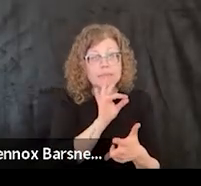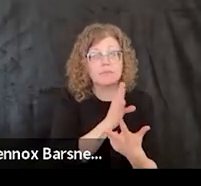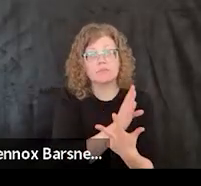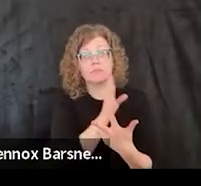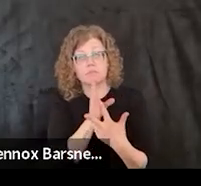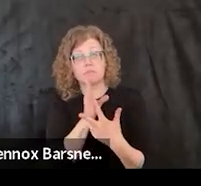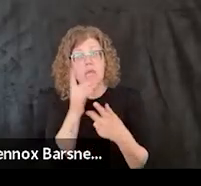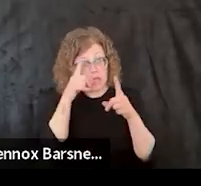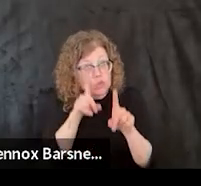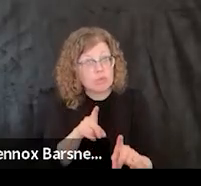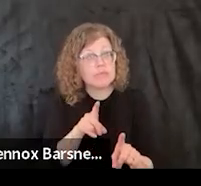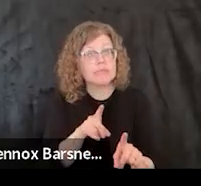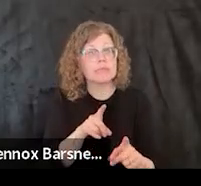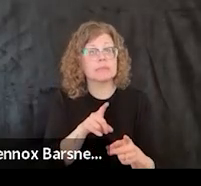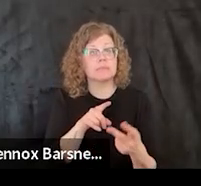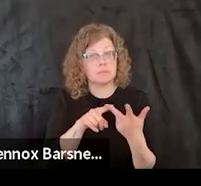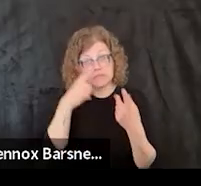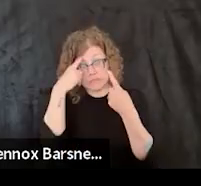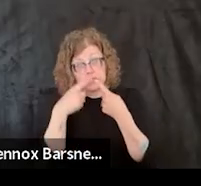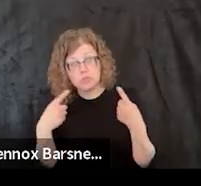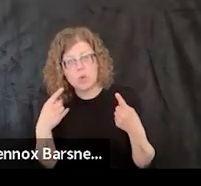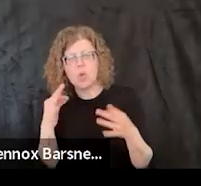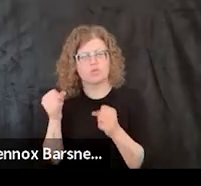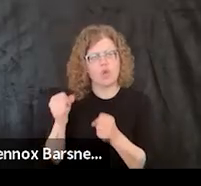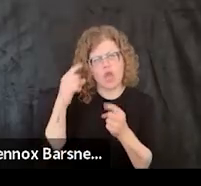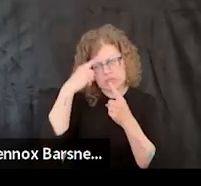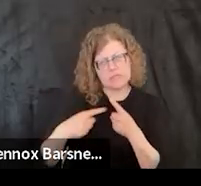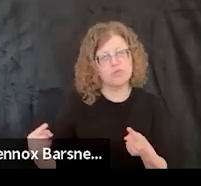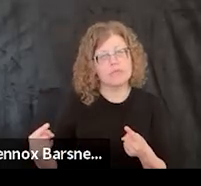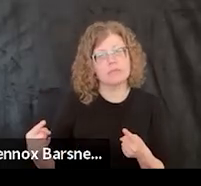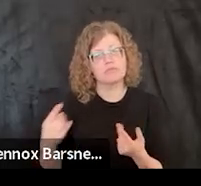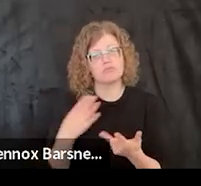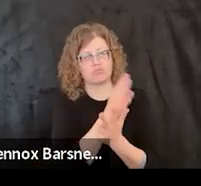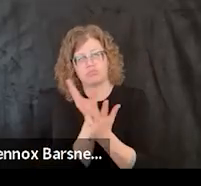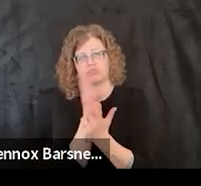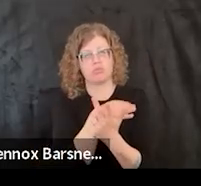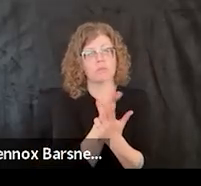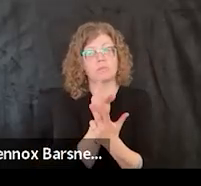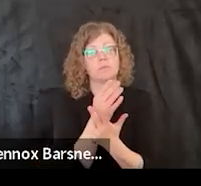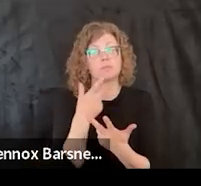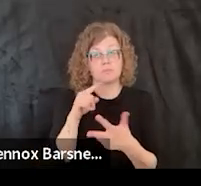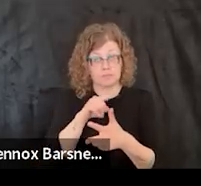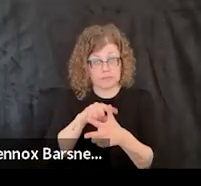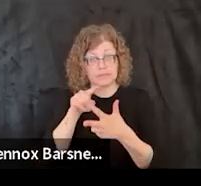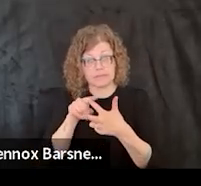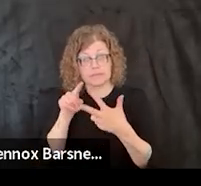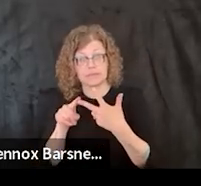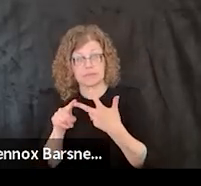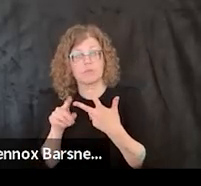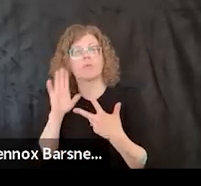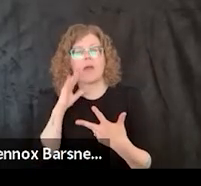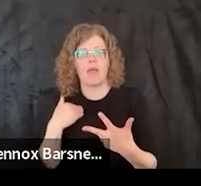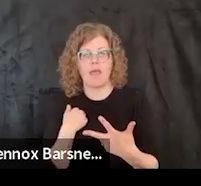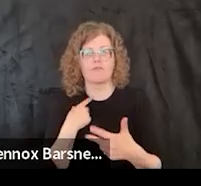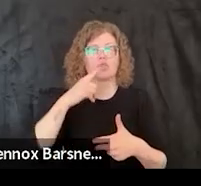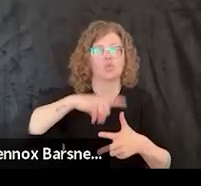strongly disagree. Each program consideration will be weighted equally. The score assigned to each rating will be